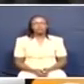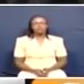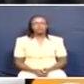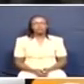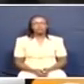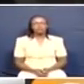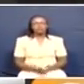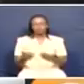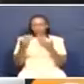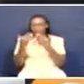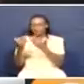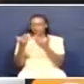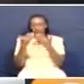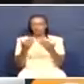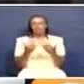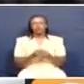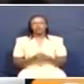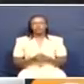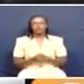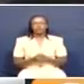Thank you. Thank you, Mr. Nyamodi. Most obliged, Honourable.